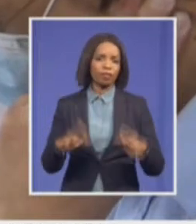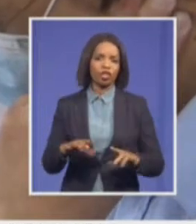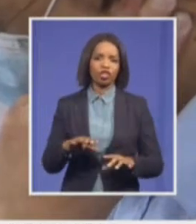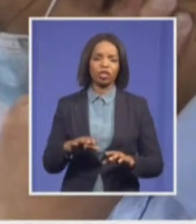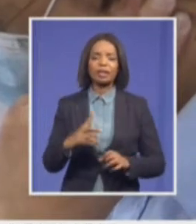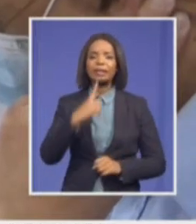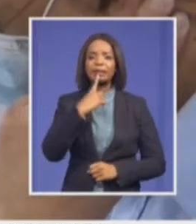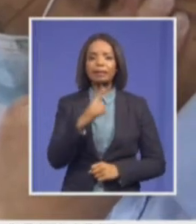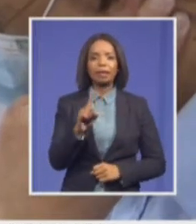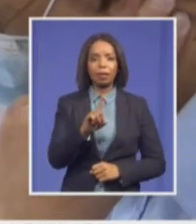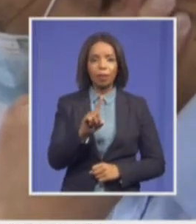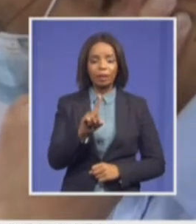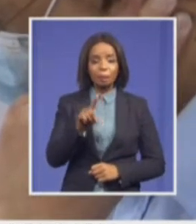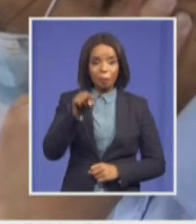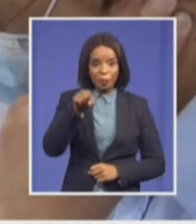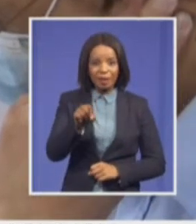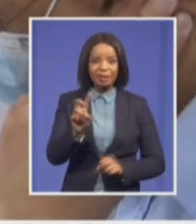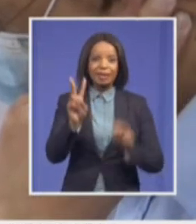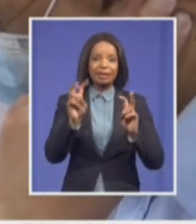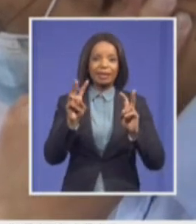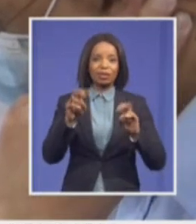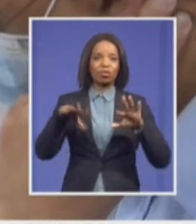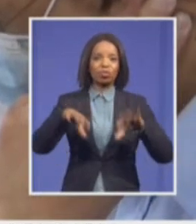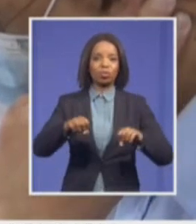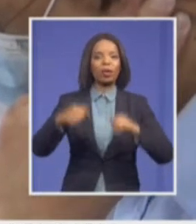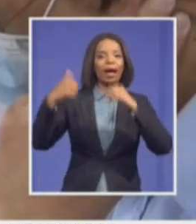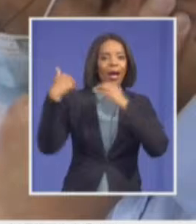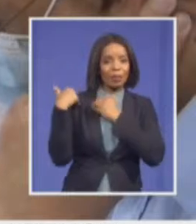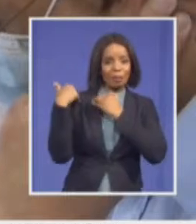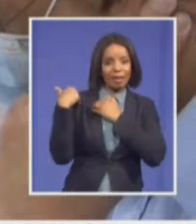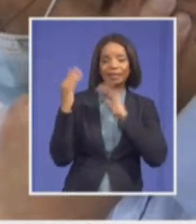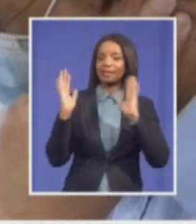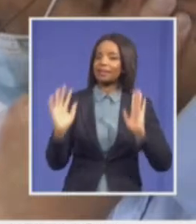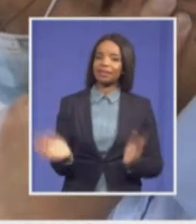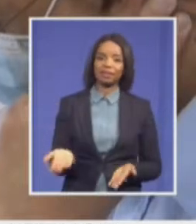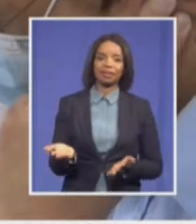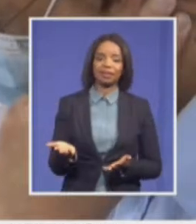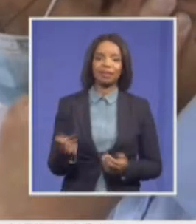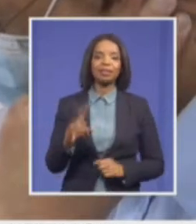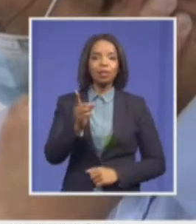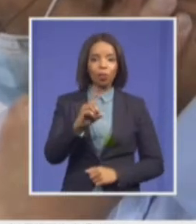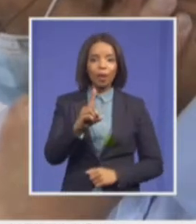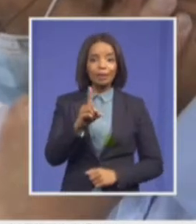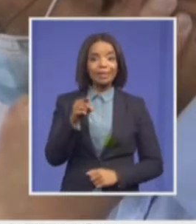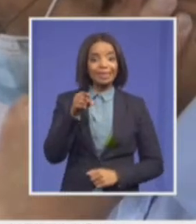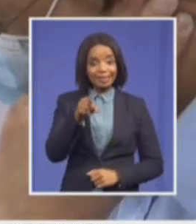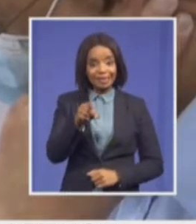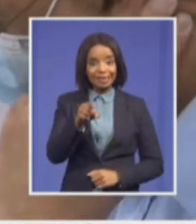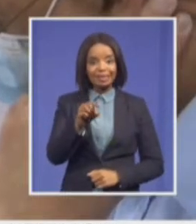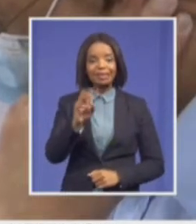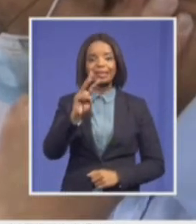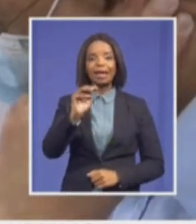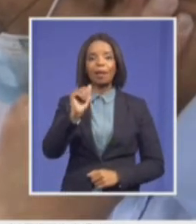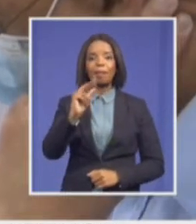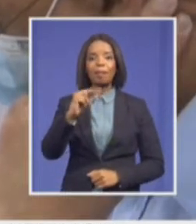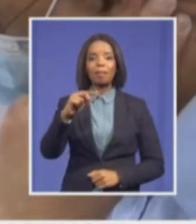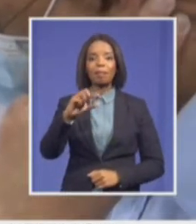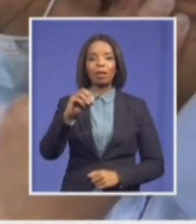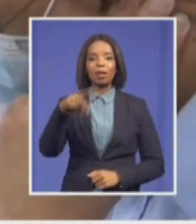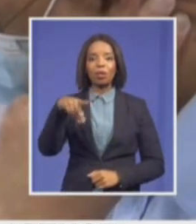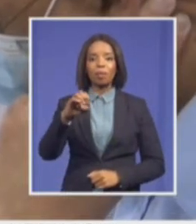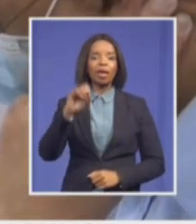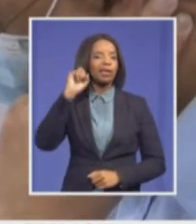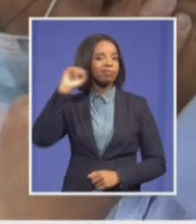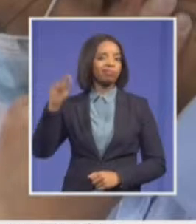she intentionally cause or gross negligently cause this thing to be broadcast? That's it. So now you